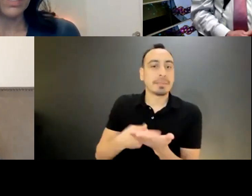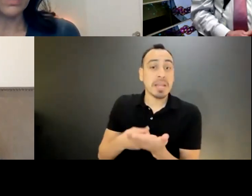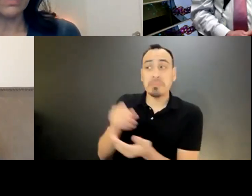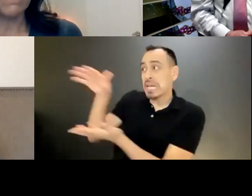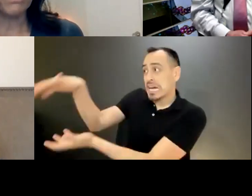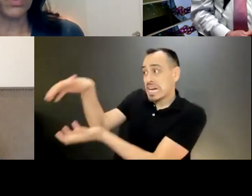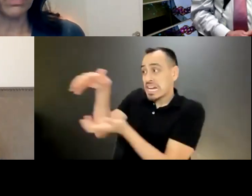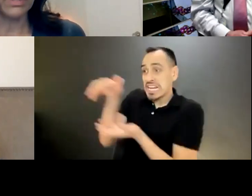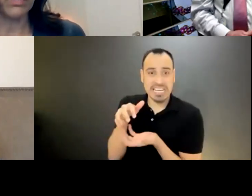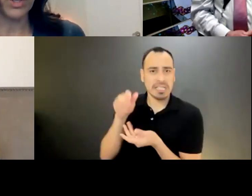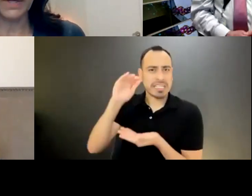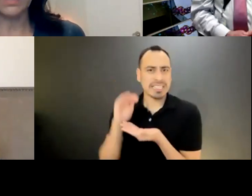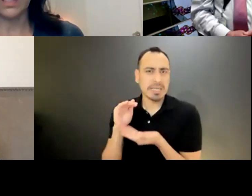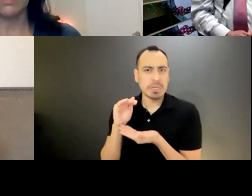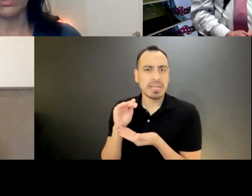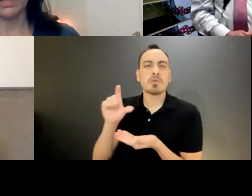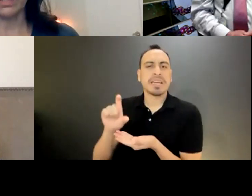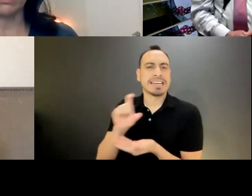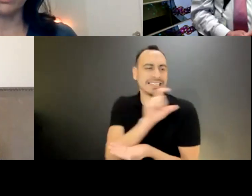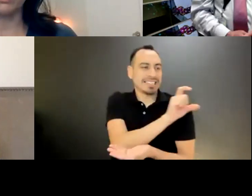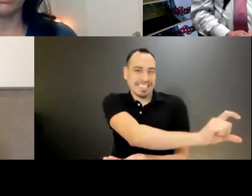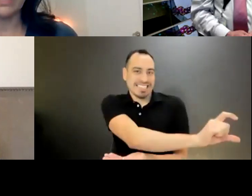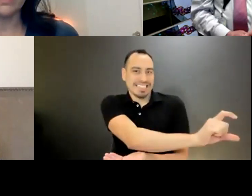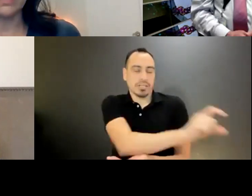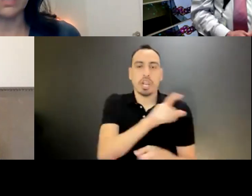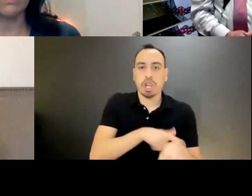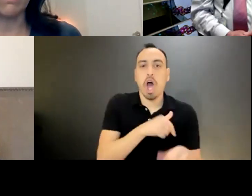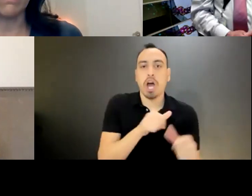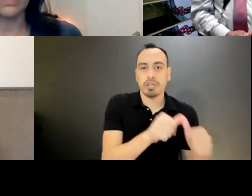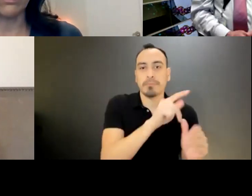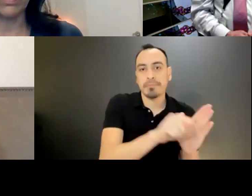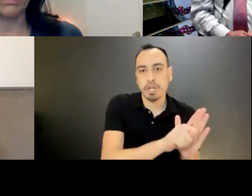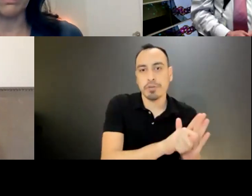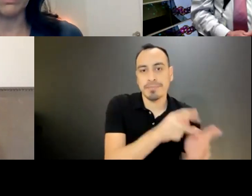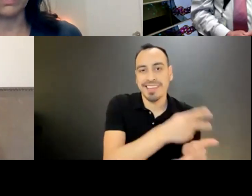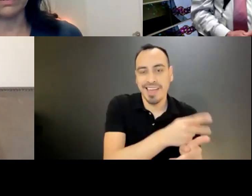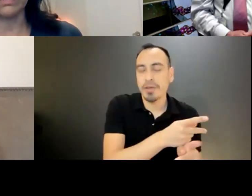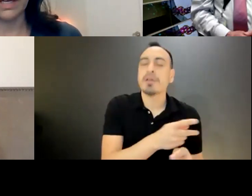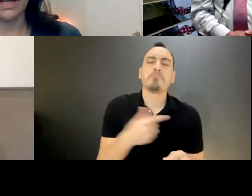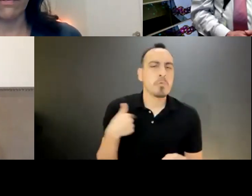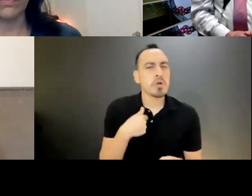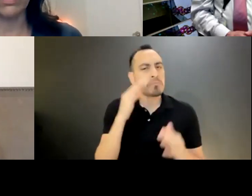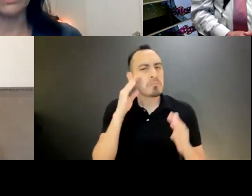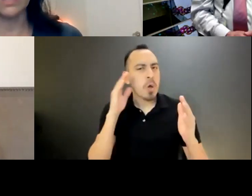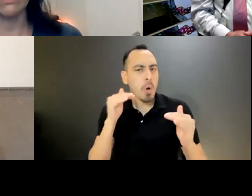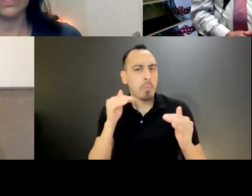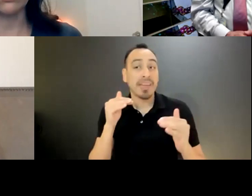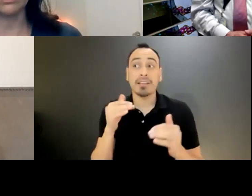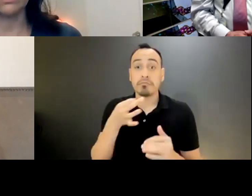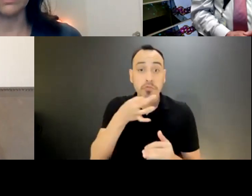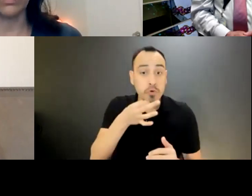So we're hoping as that program continues to progress that we will be able to have